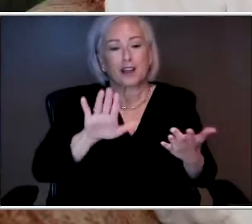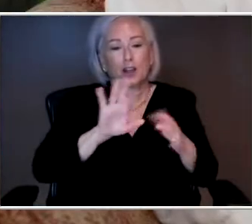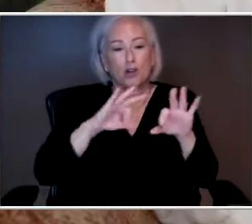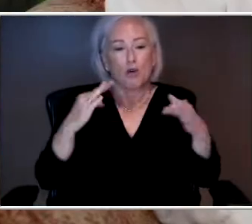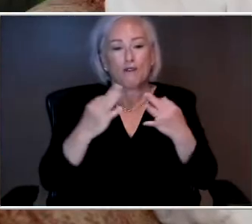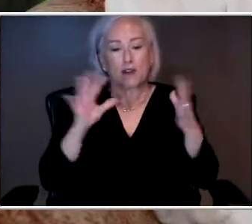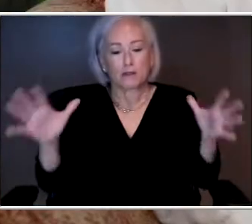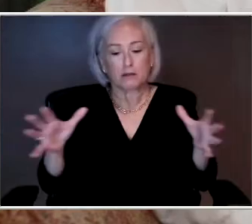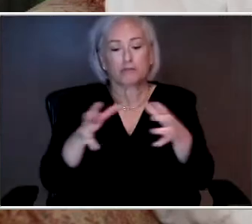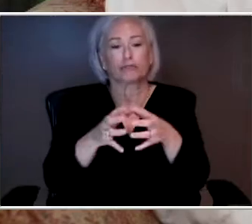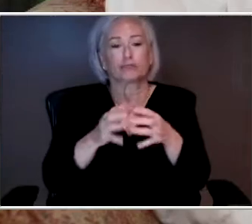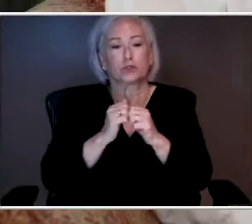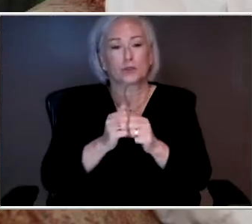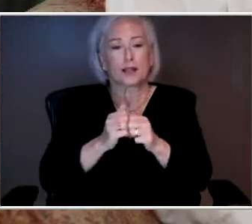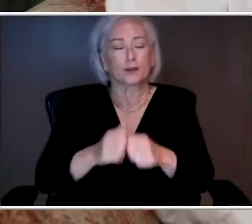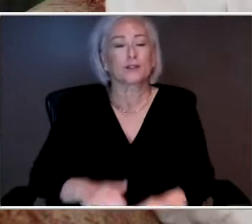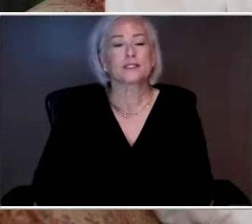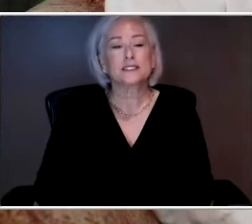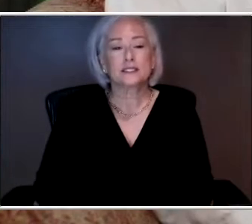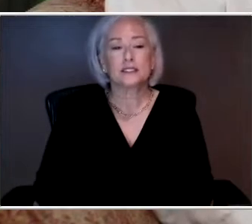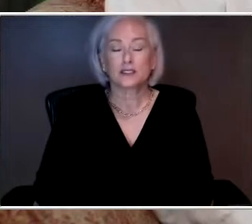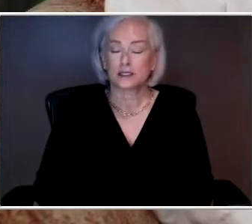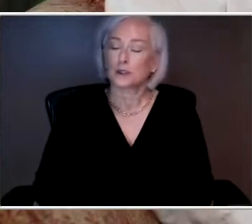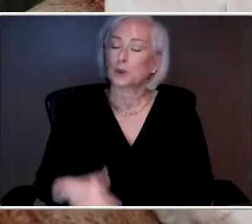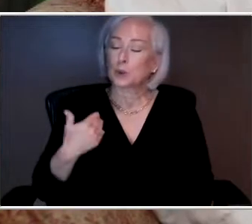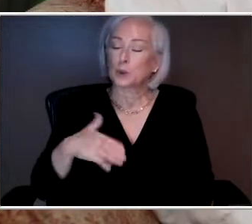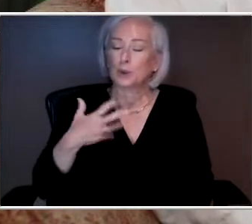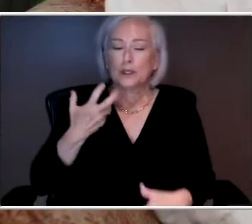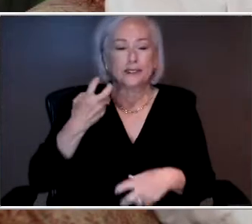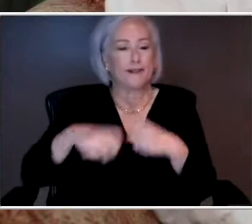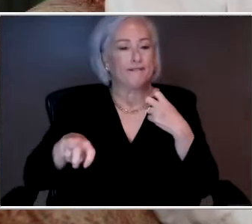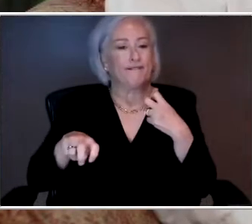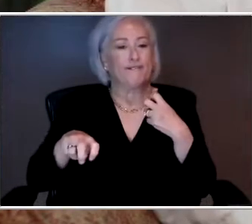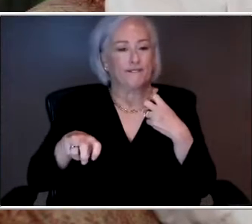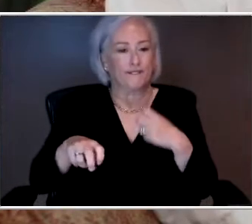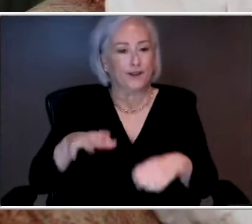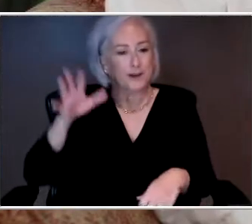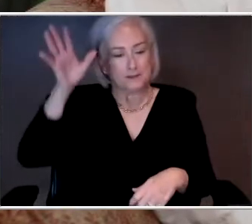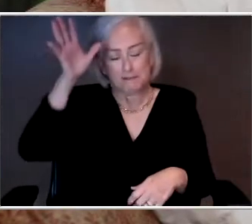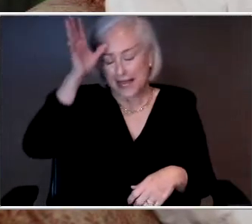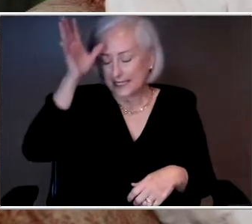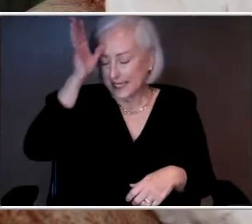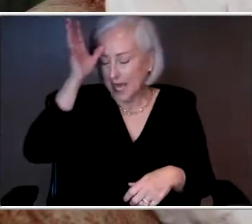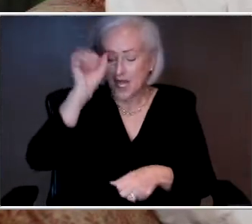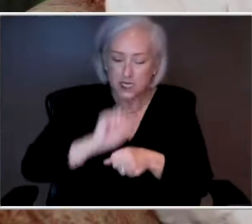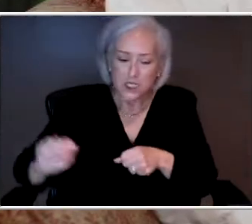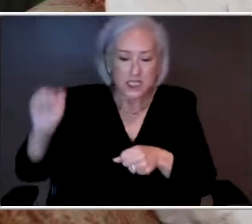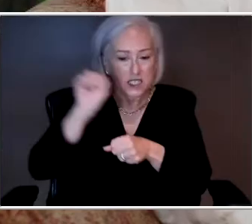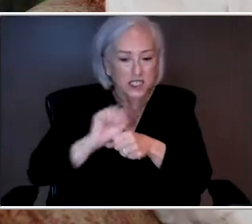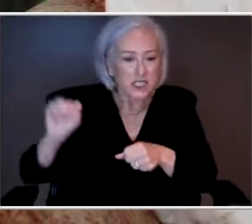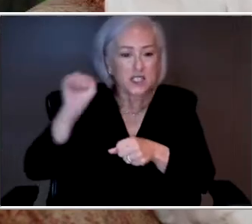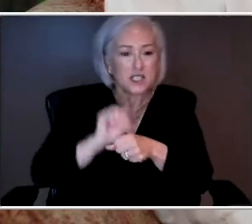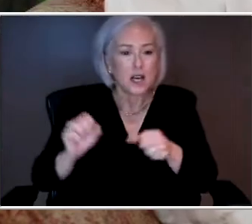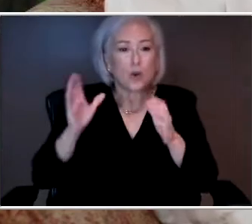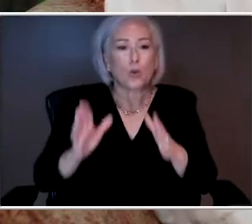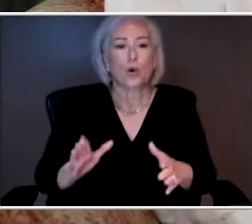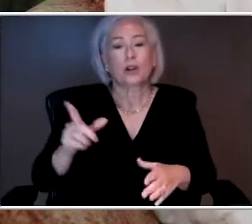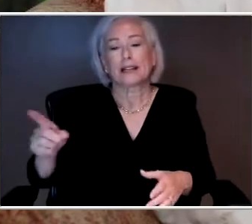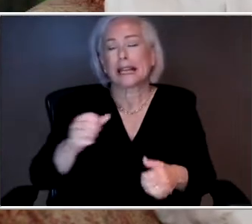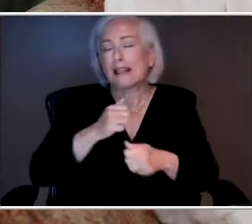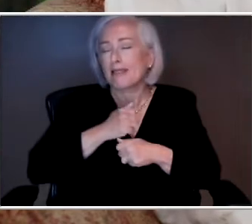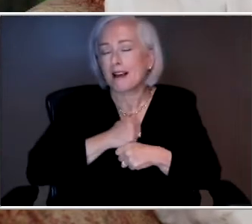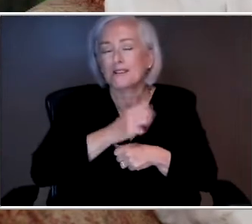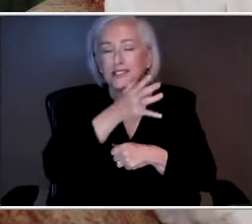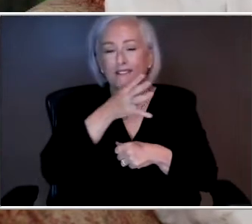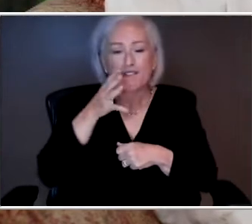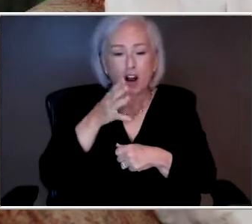was very tough. He's a hard worker. He loves the farm and the cows. So not being able to